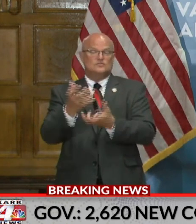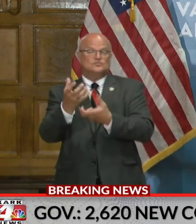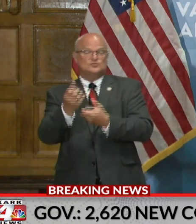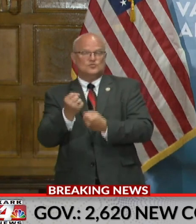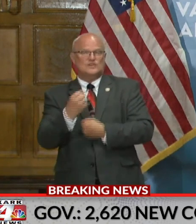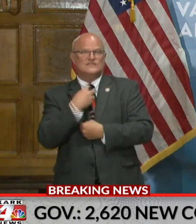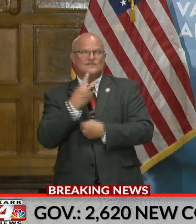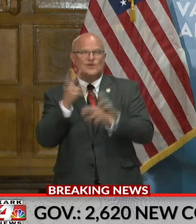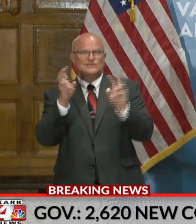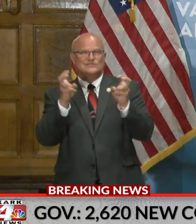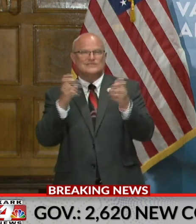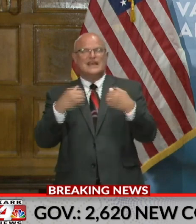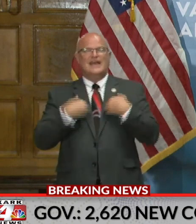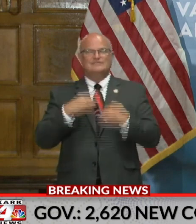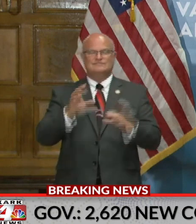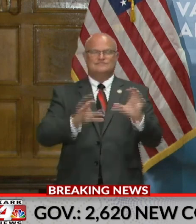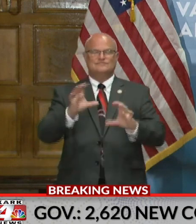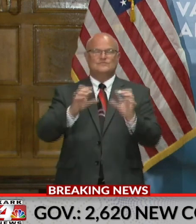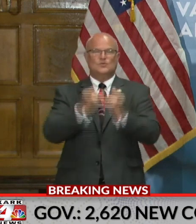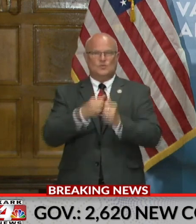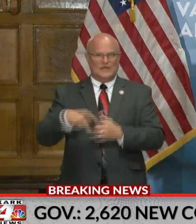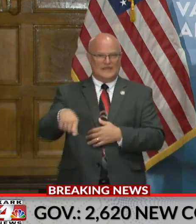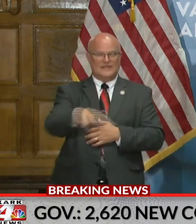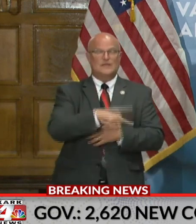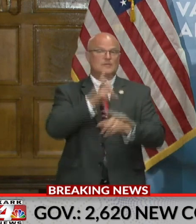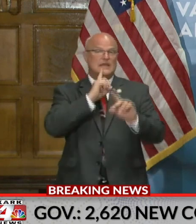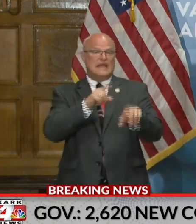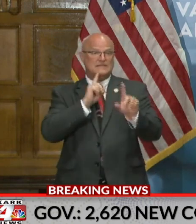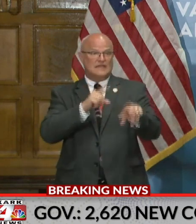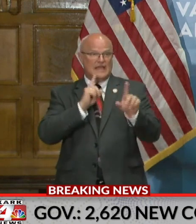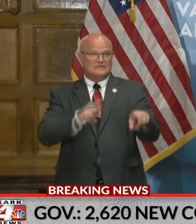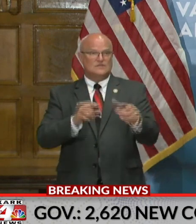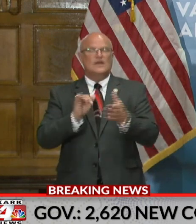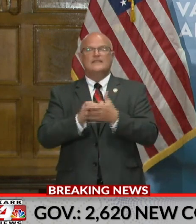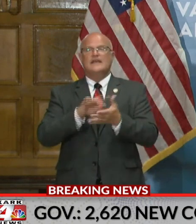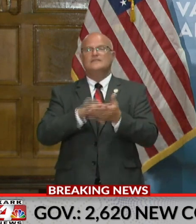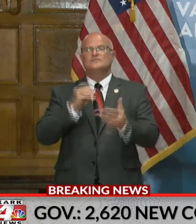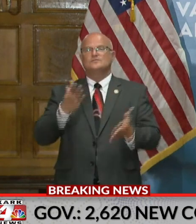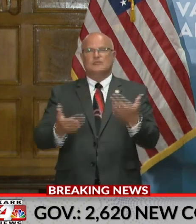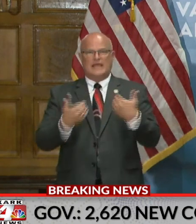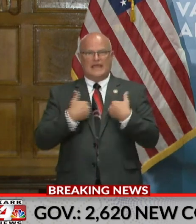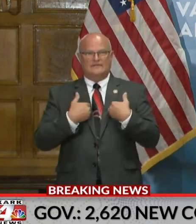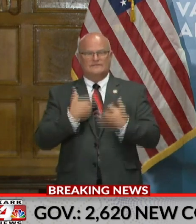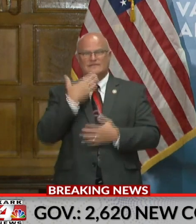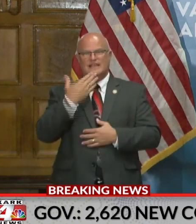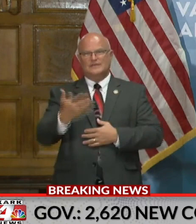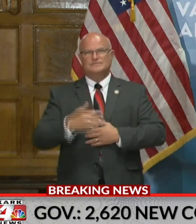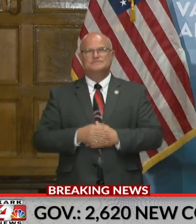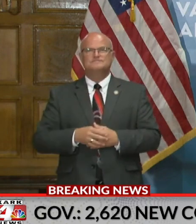voices, so they can have those conversations and answer whatever questions that parents and students may have.